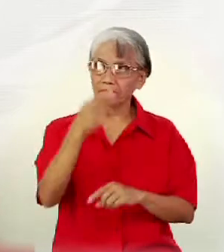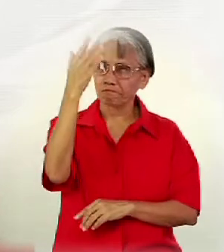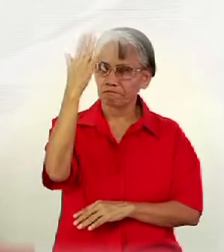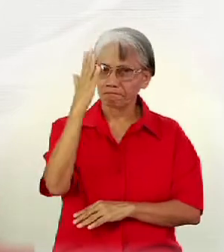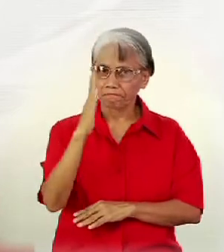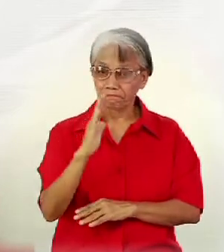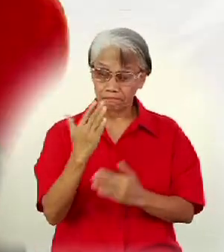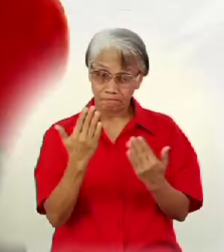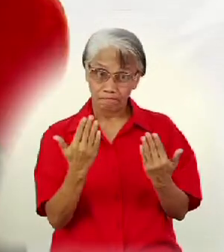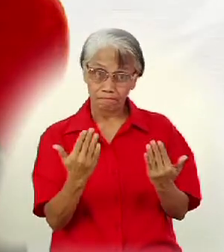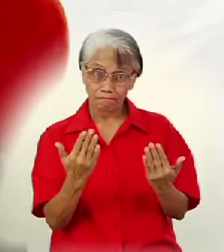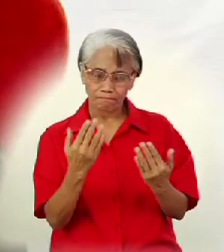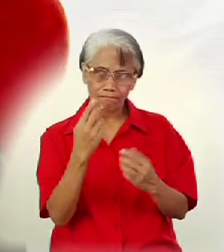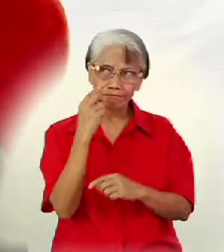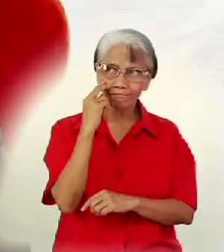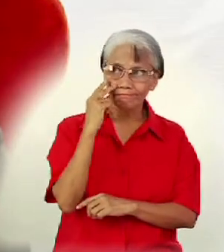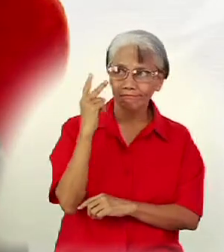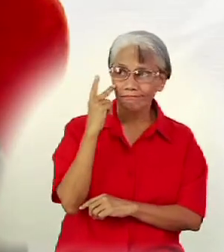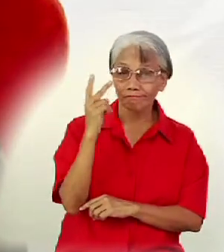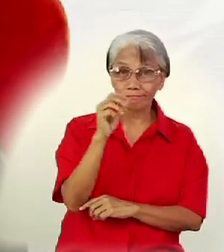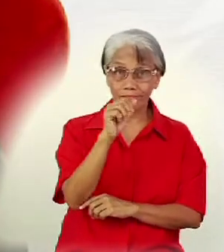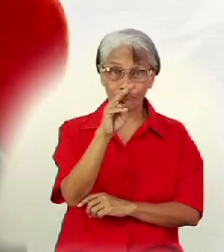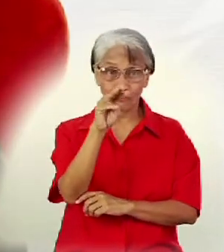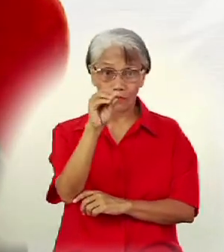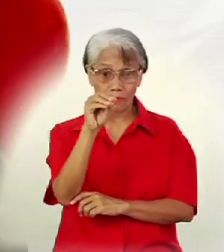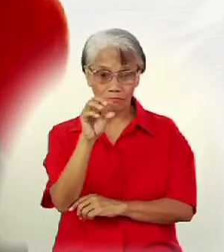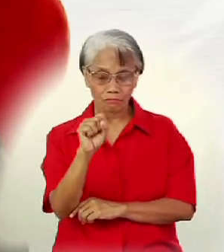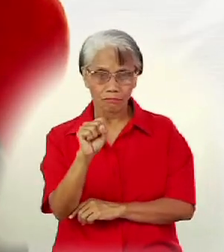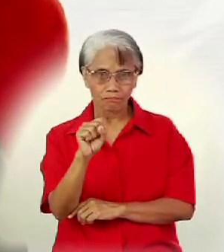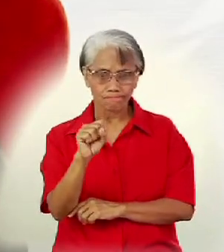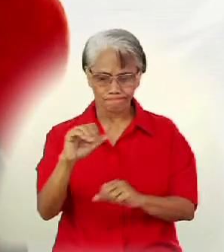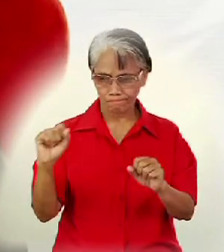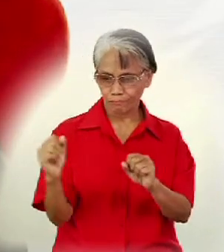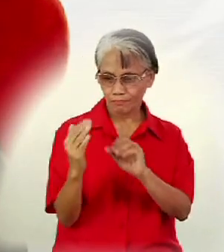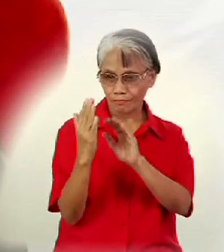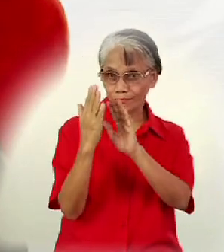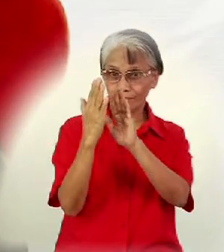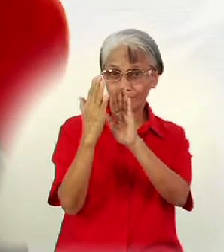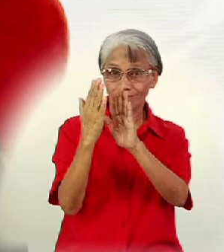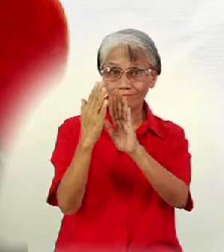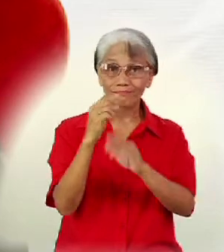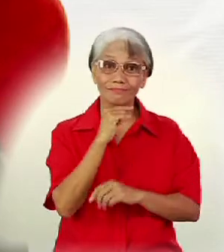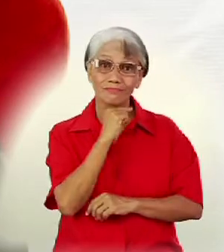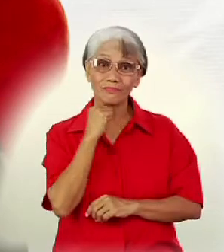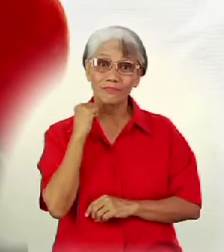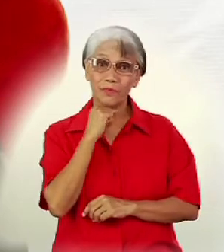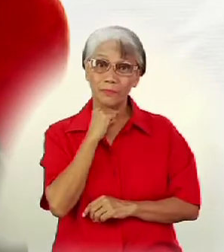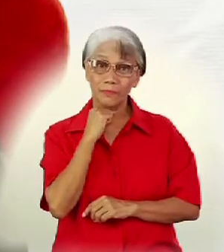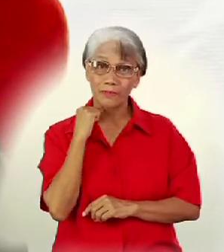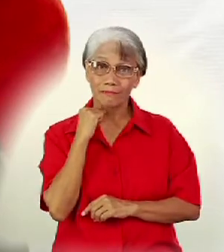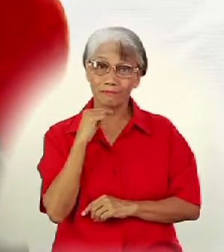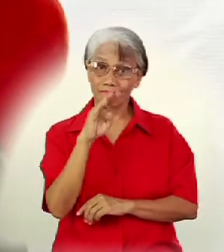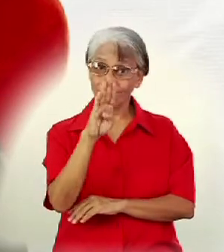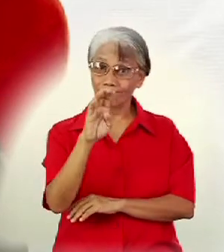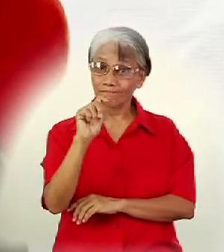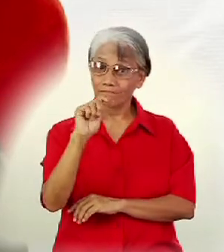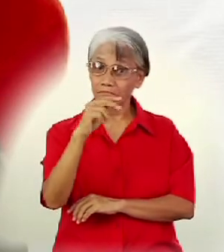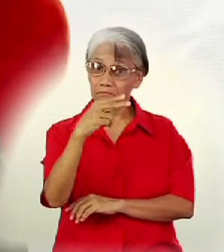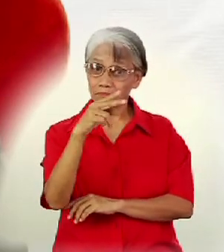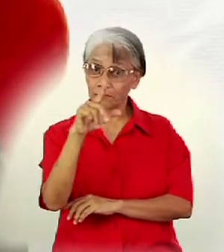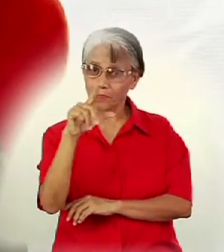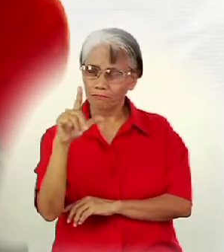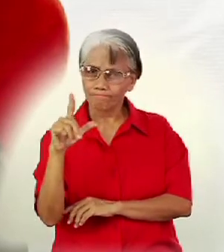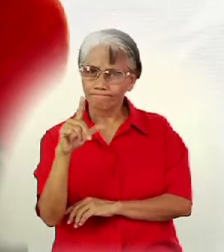to Amos. Wow, Amos was confronted by the priest of Bethel,